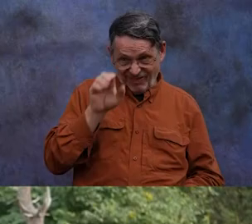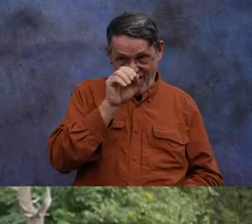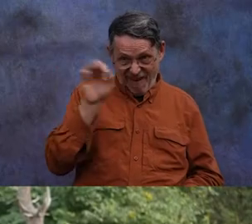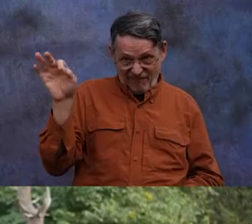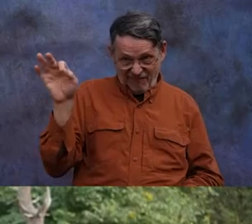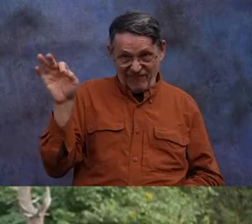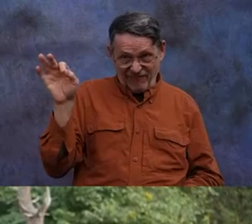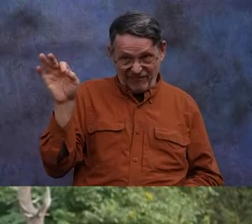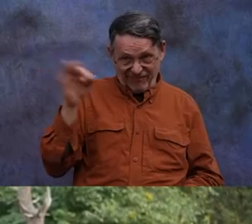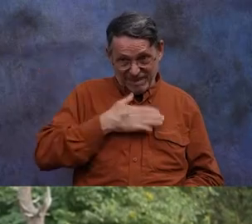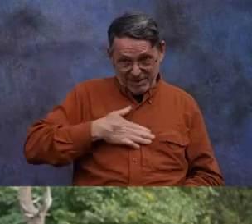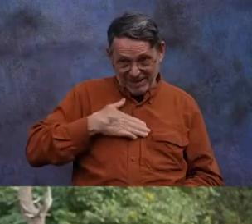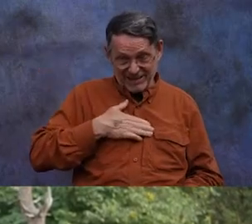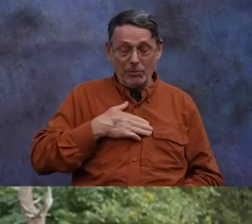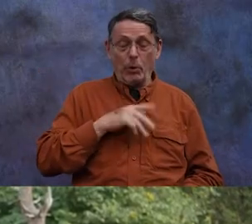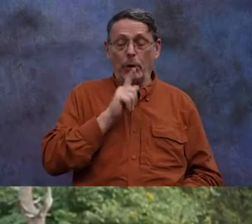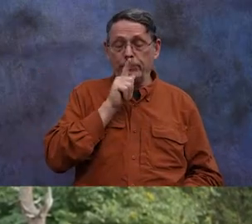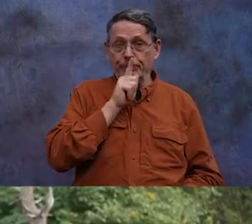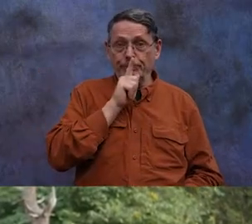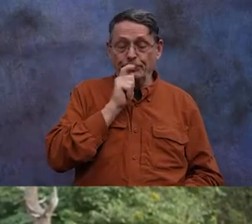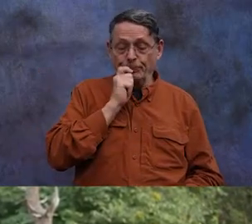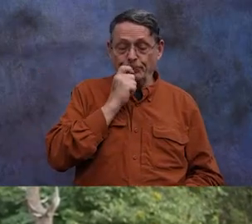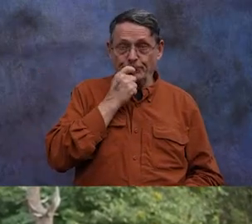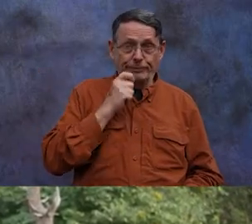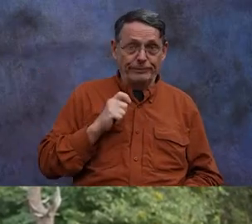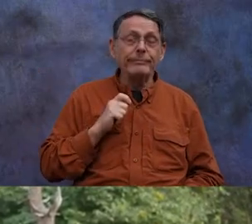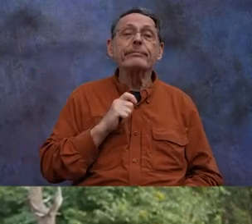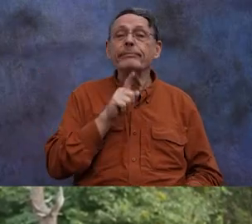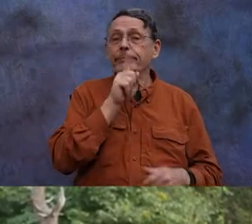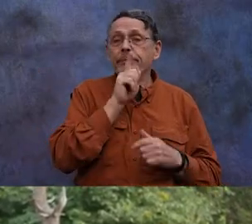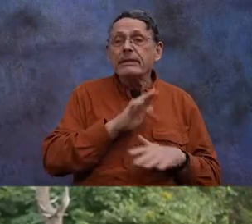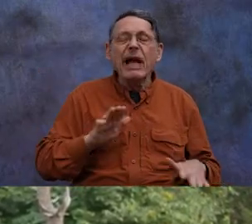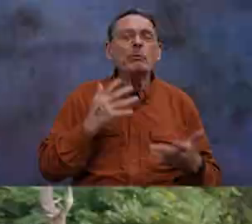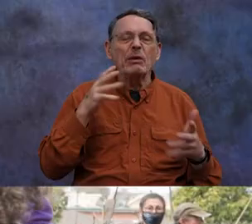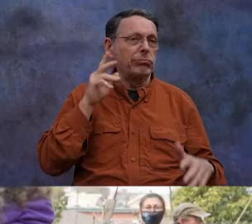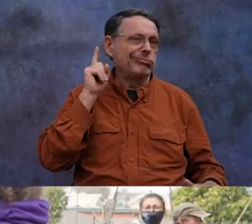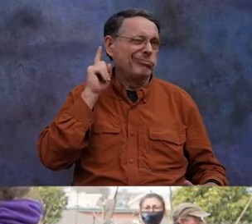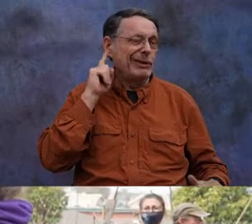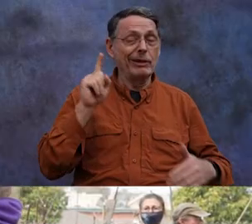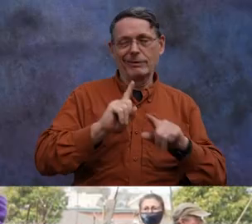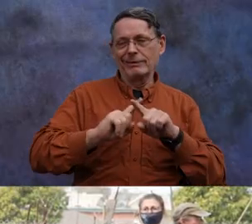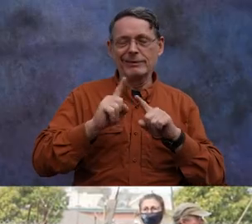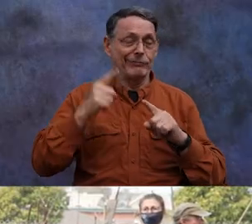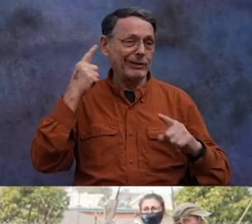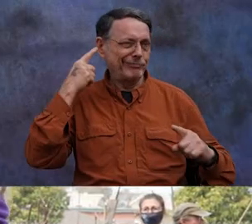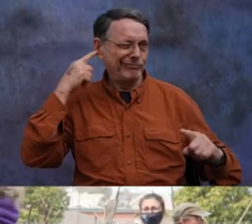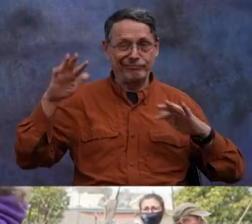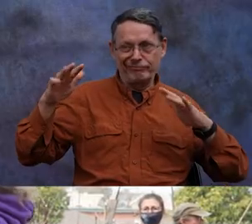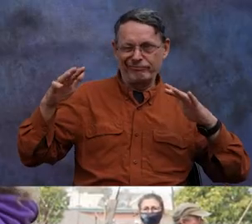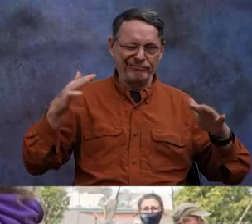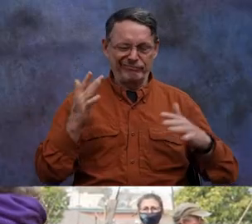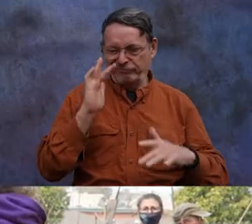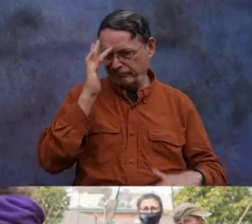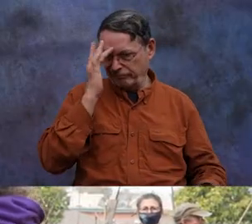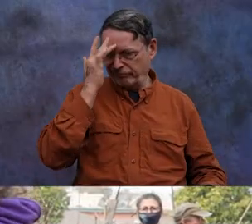off or silence them or whatever so, you know, we don't hear the various noises. Though there